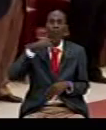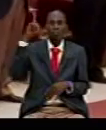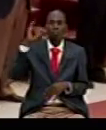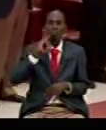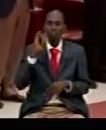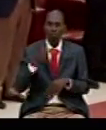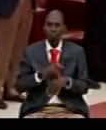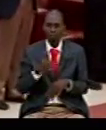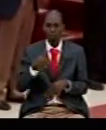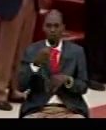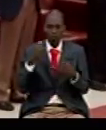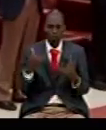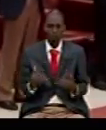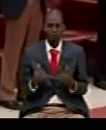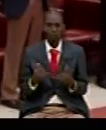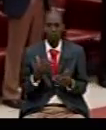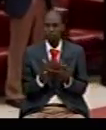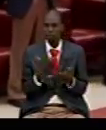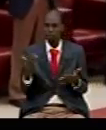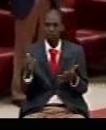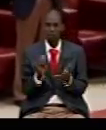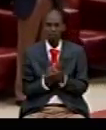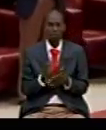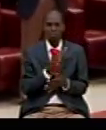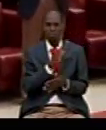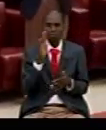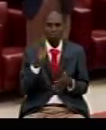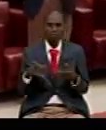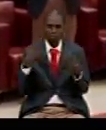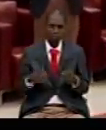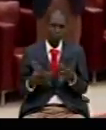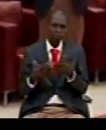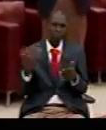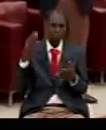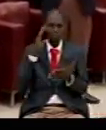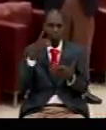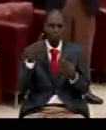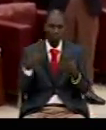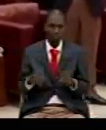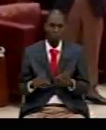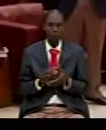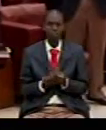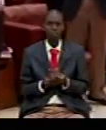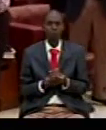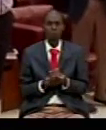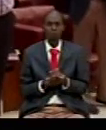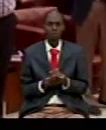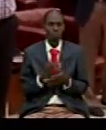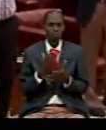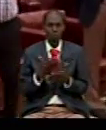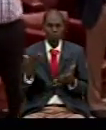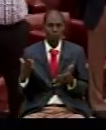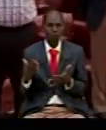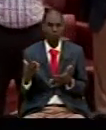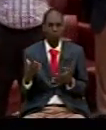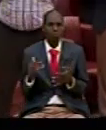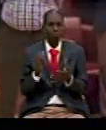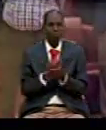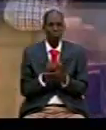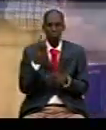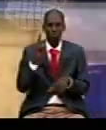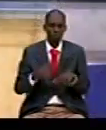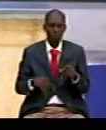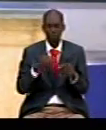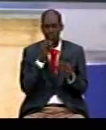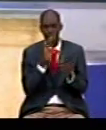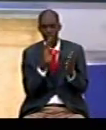he's touching you now. Something that never happened before will happen. Something